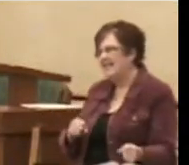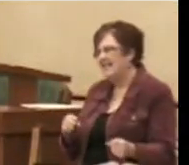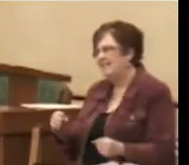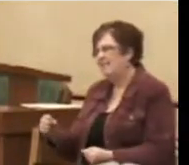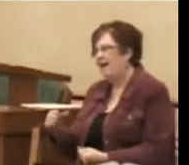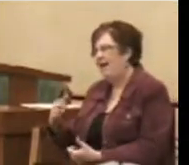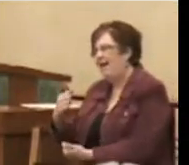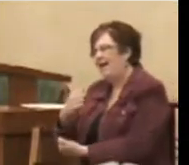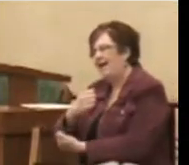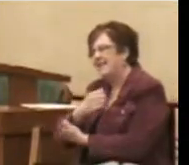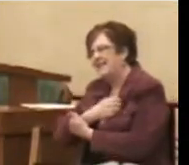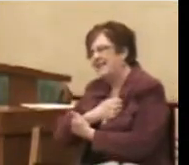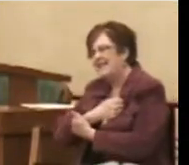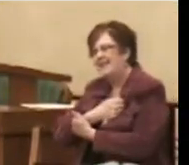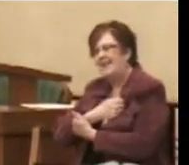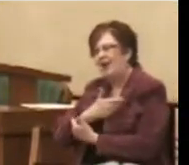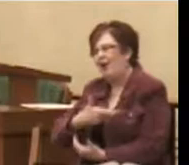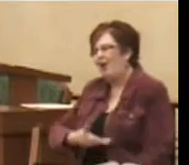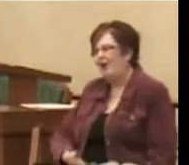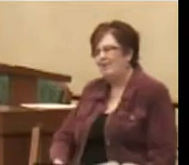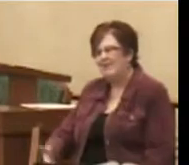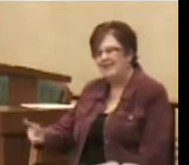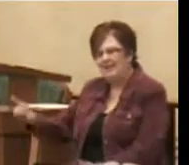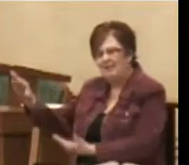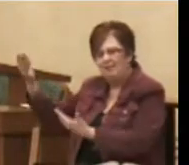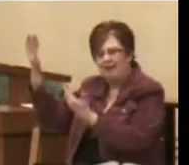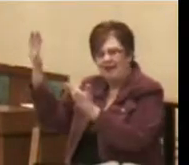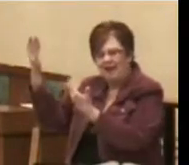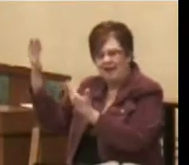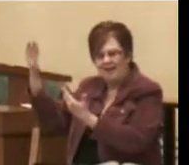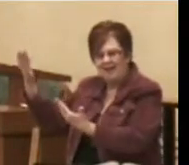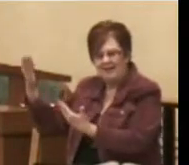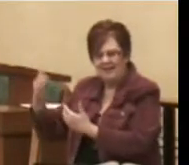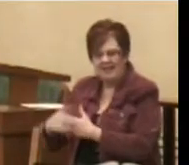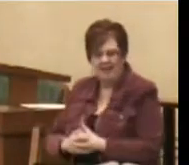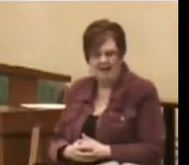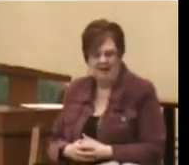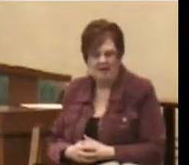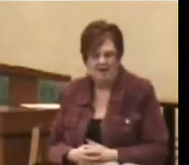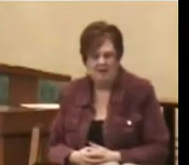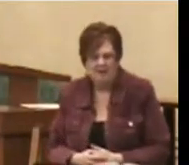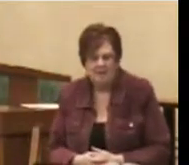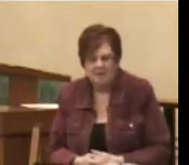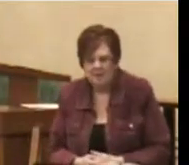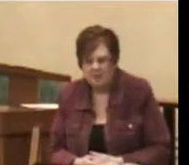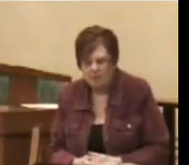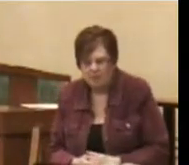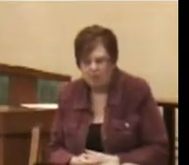in his mighty arms he bears them.